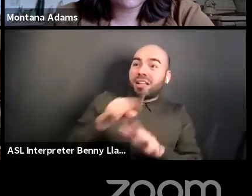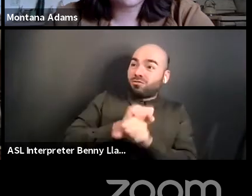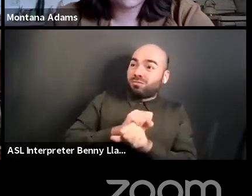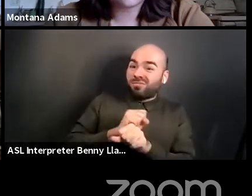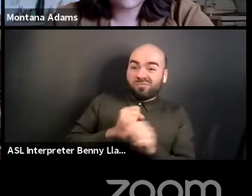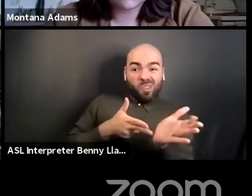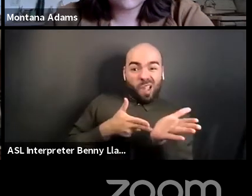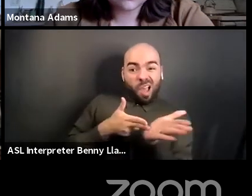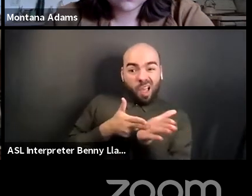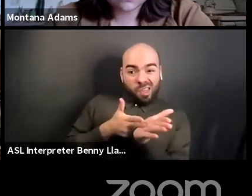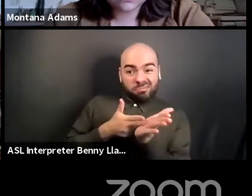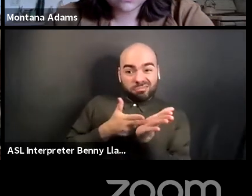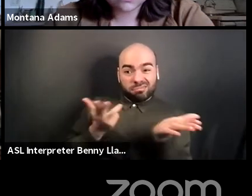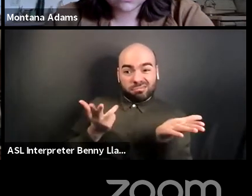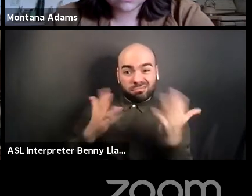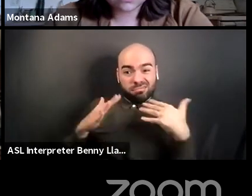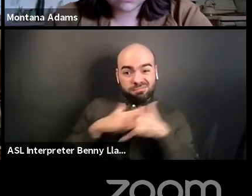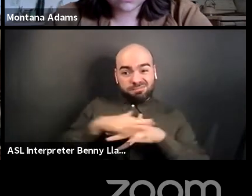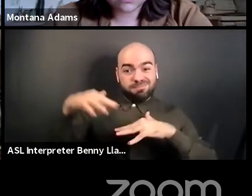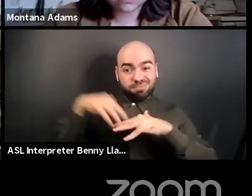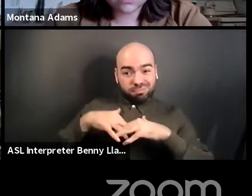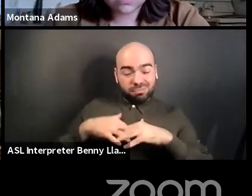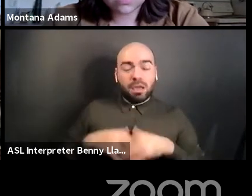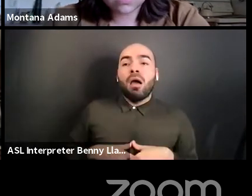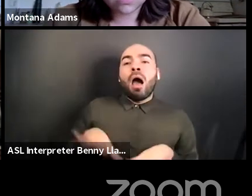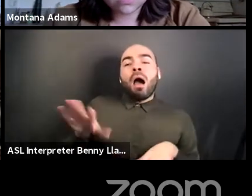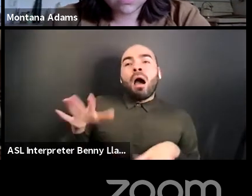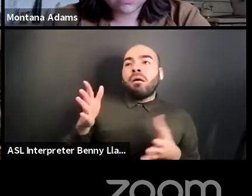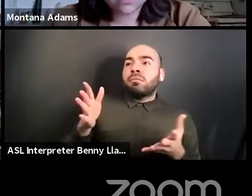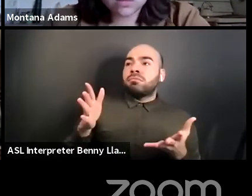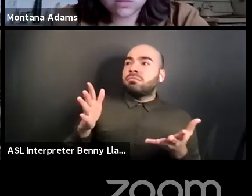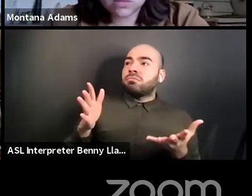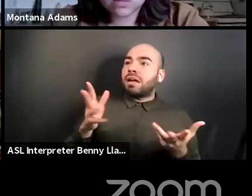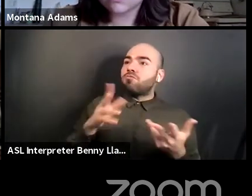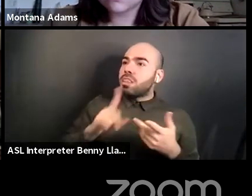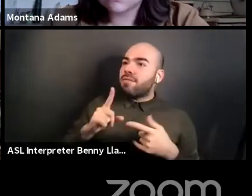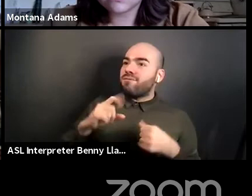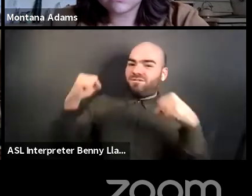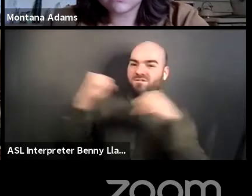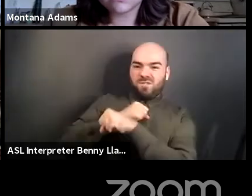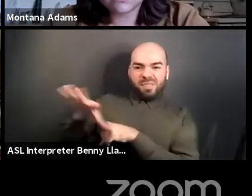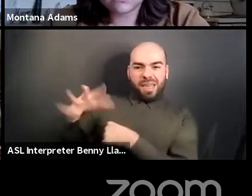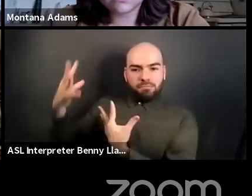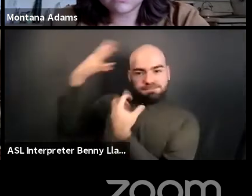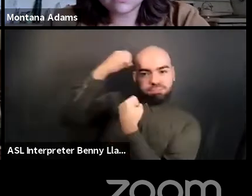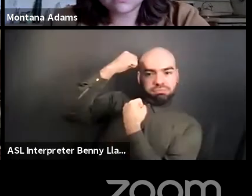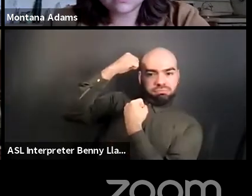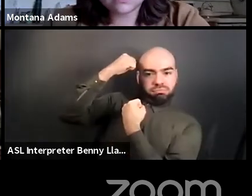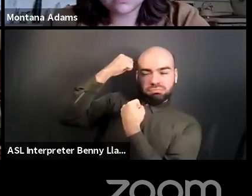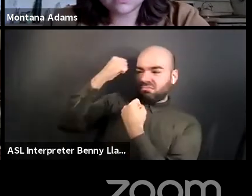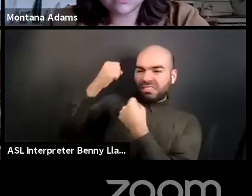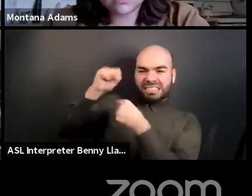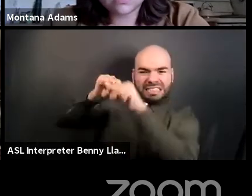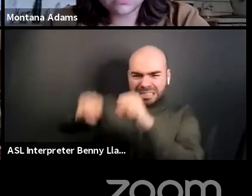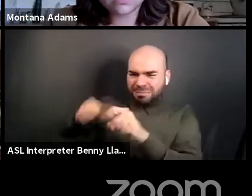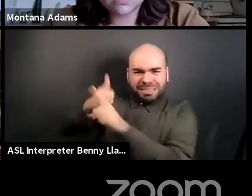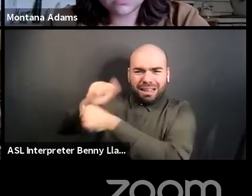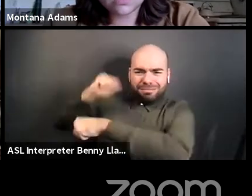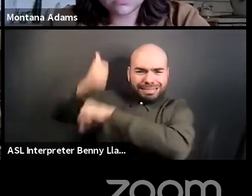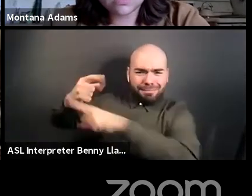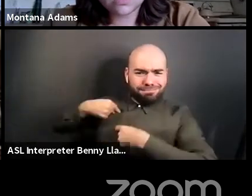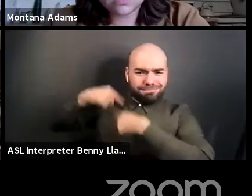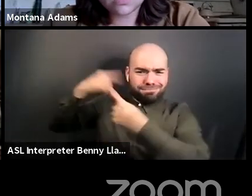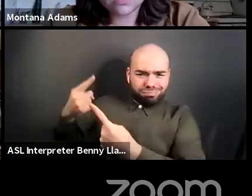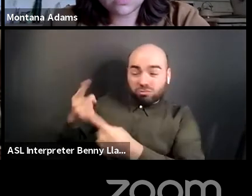indigenous, you know what I mean? That in a way that fights against the colonial structures that already exist. So you bring up this